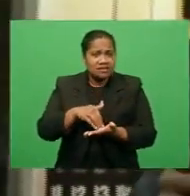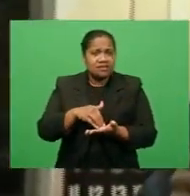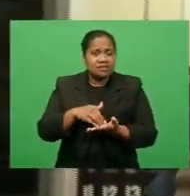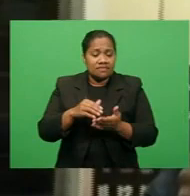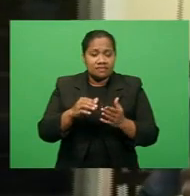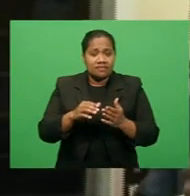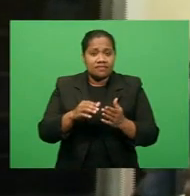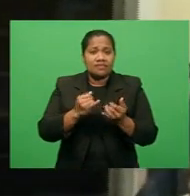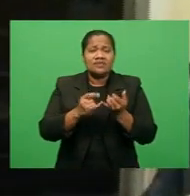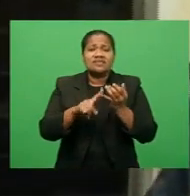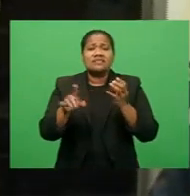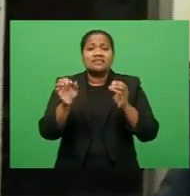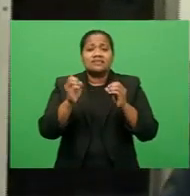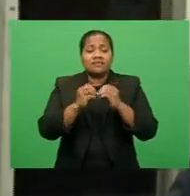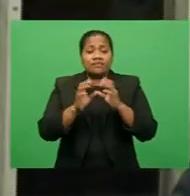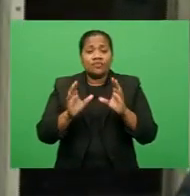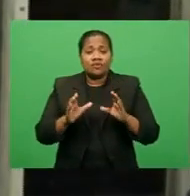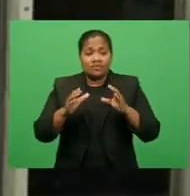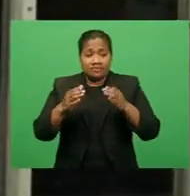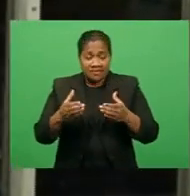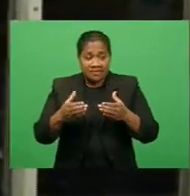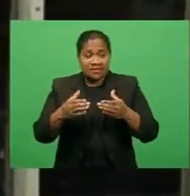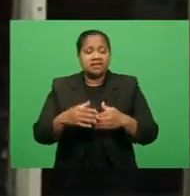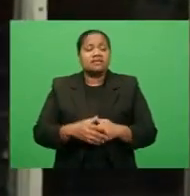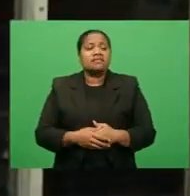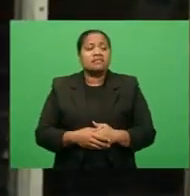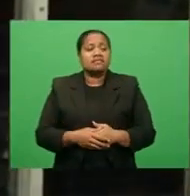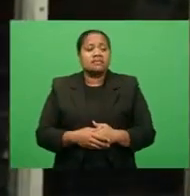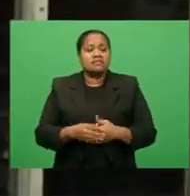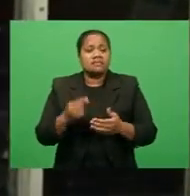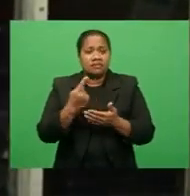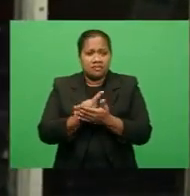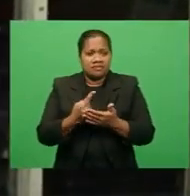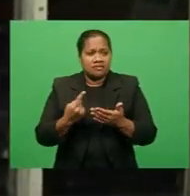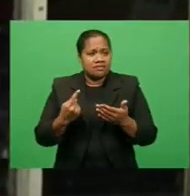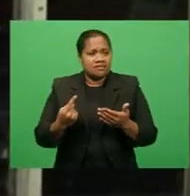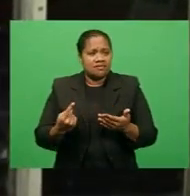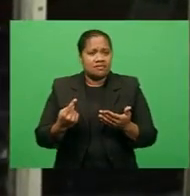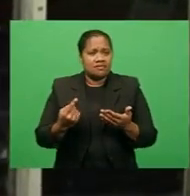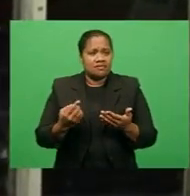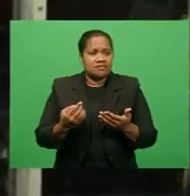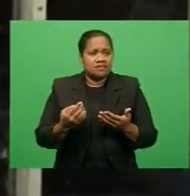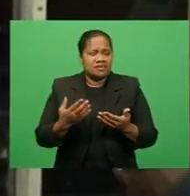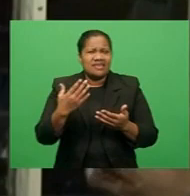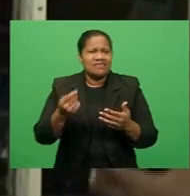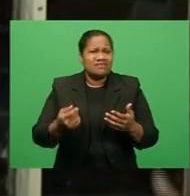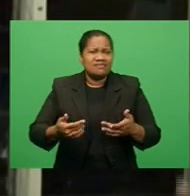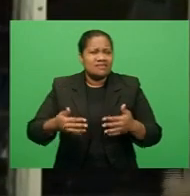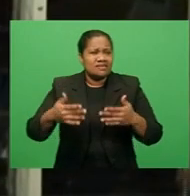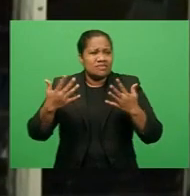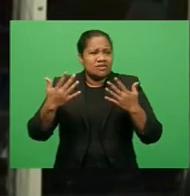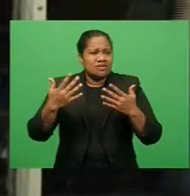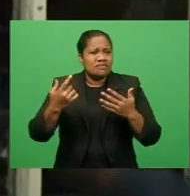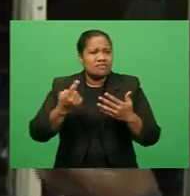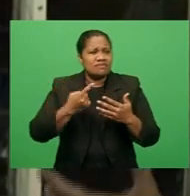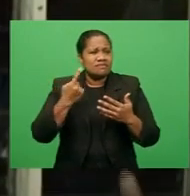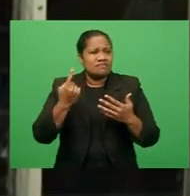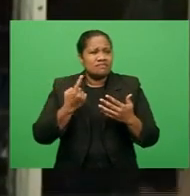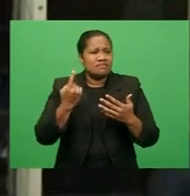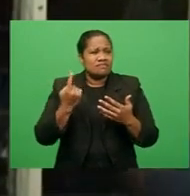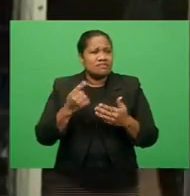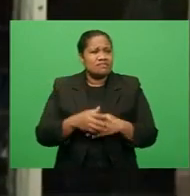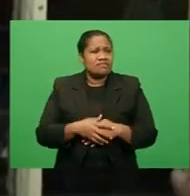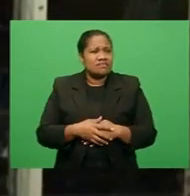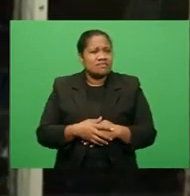profits they make from the subdivision of land, they don't pay any taxes anymore. There's a number of those kind of aspects of somebody builds